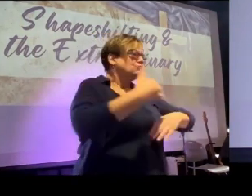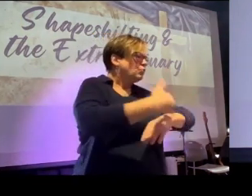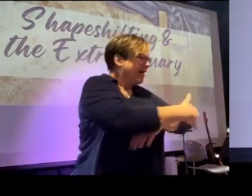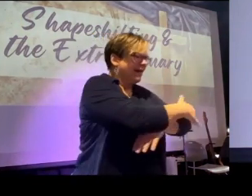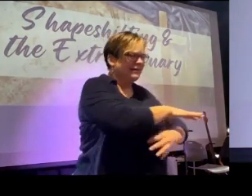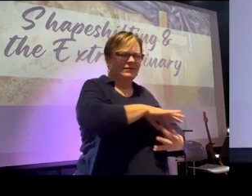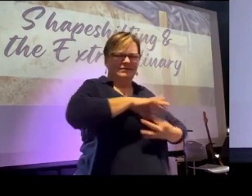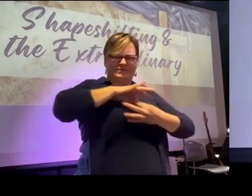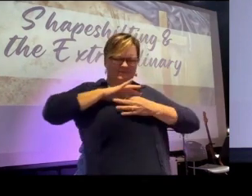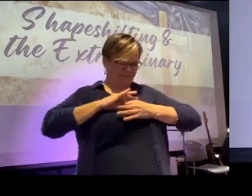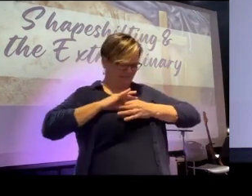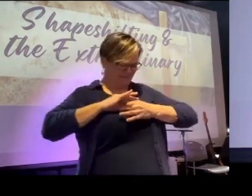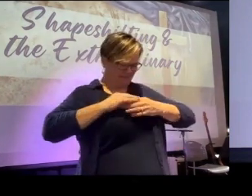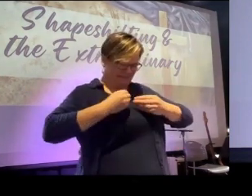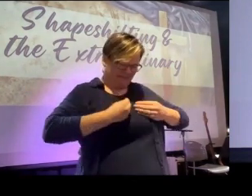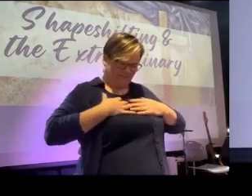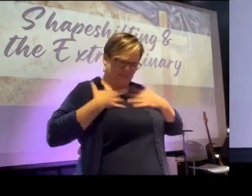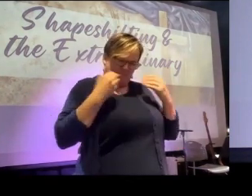Truth,